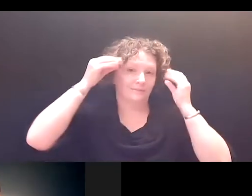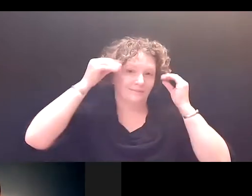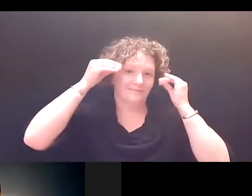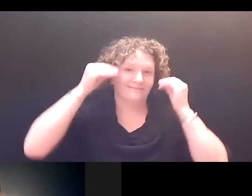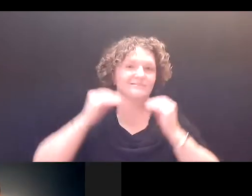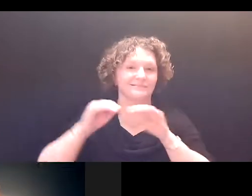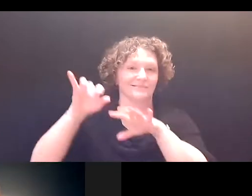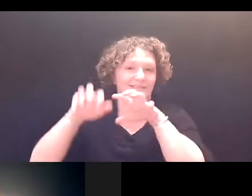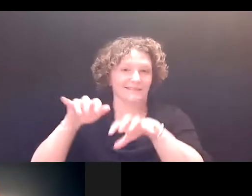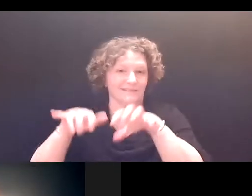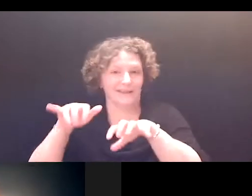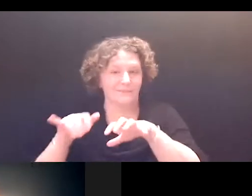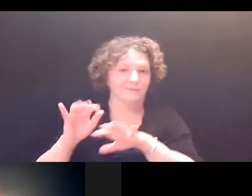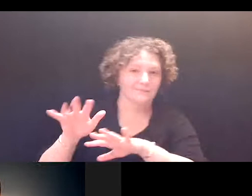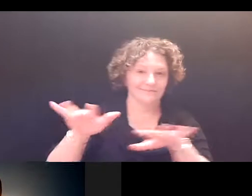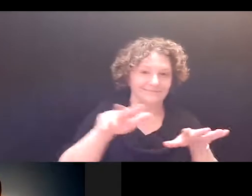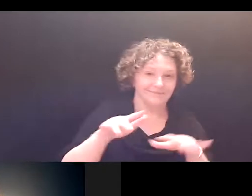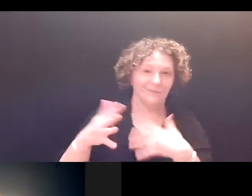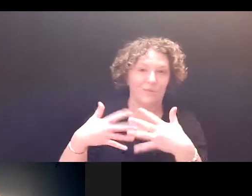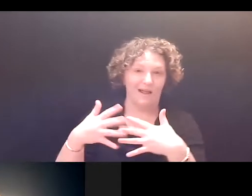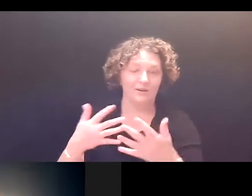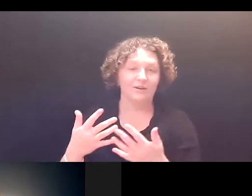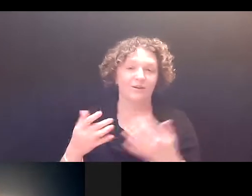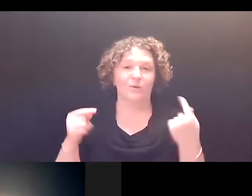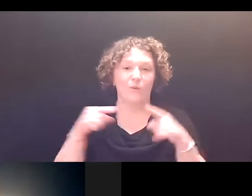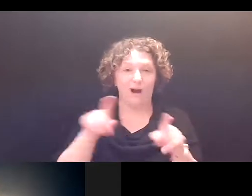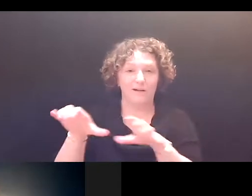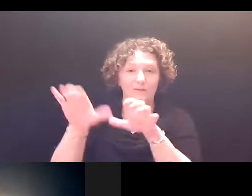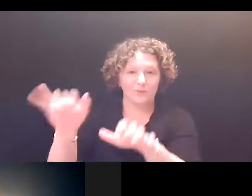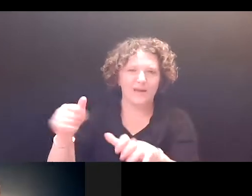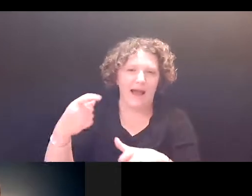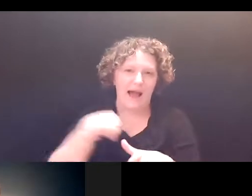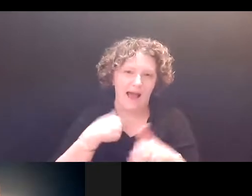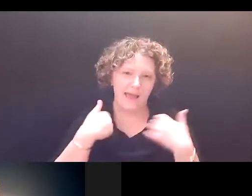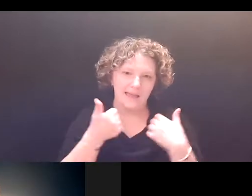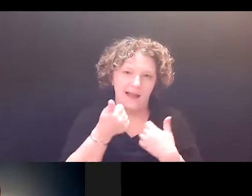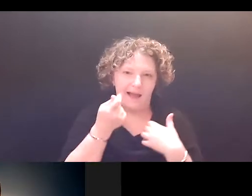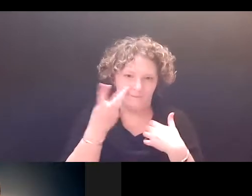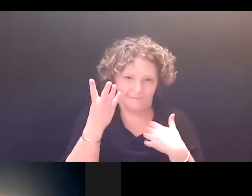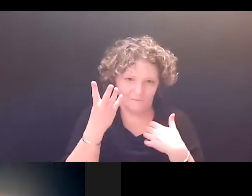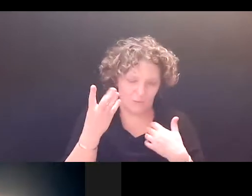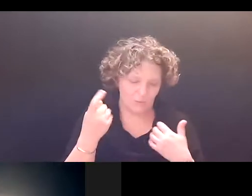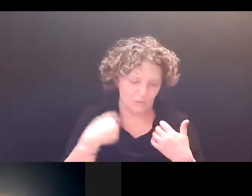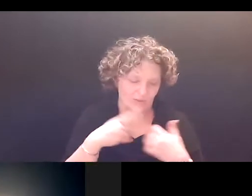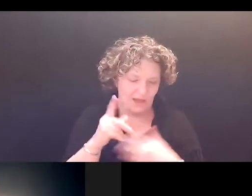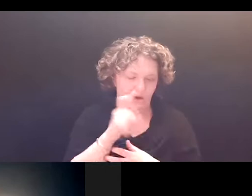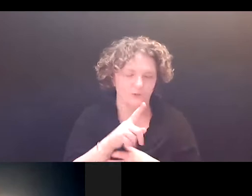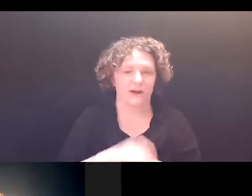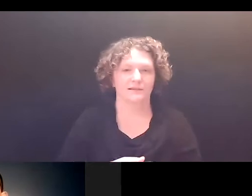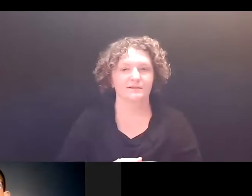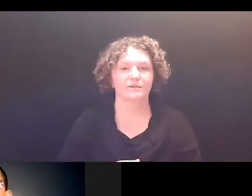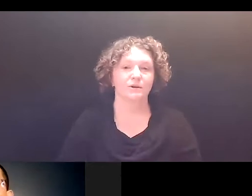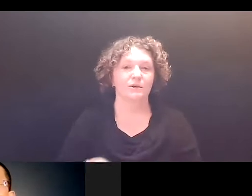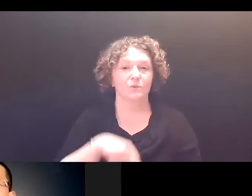Maybe you're thinking about it. You can type it in the chat. And while you're doing that, I do have